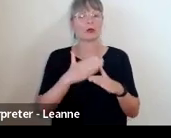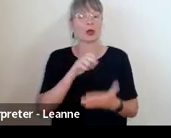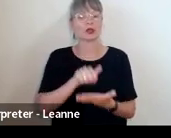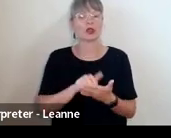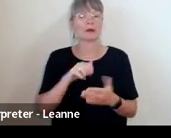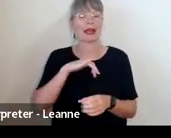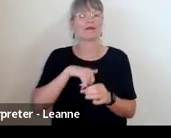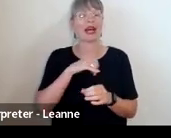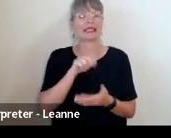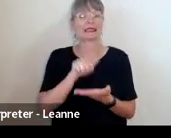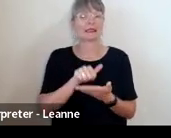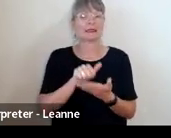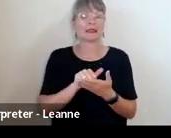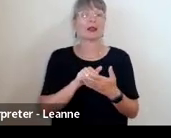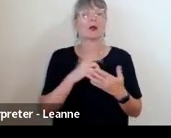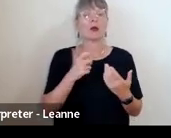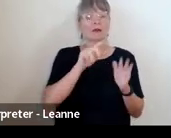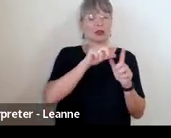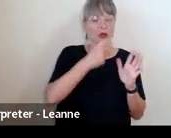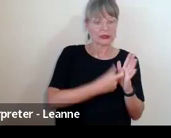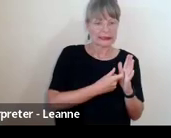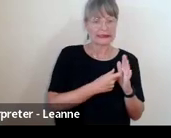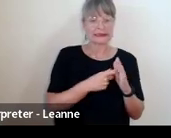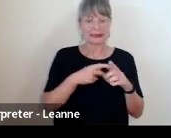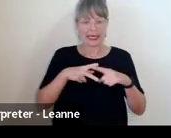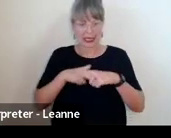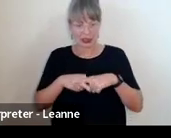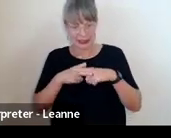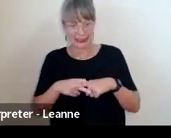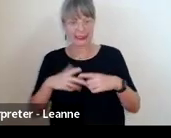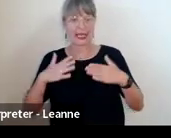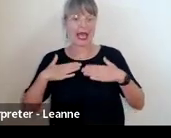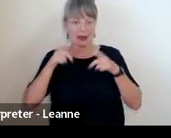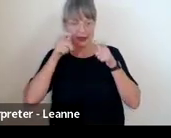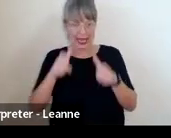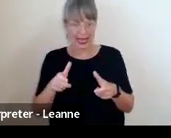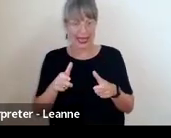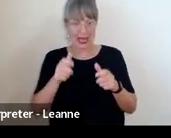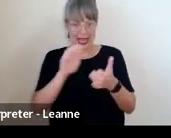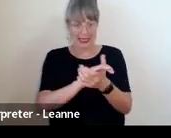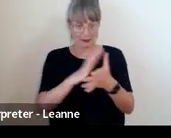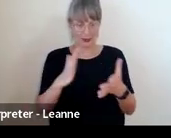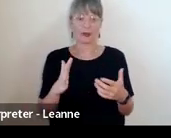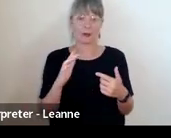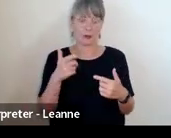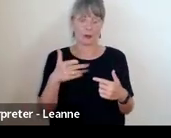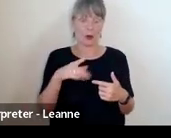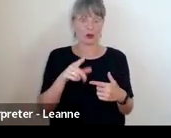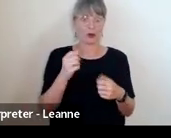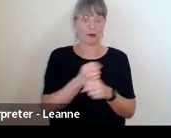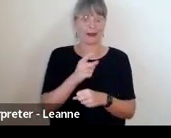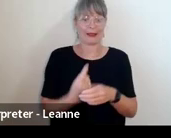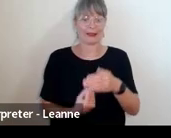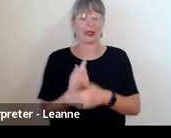of clinicians, engineers, and healthcare economics experts, we are confident to make this happen. If you live with dexterity challenges, join